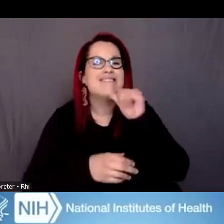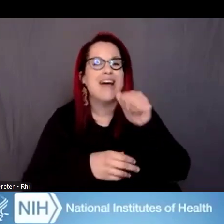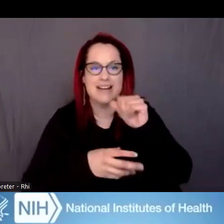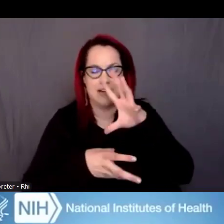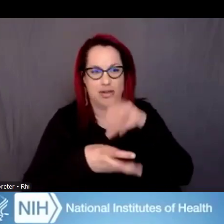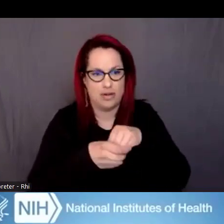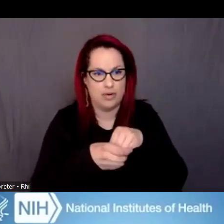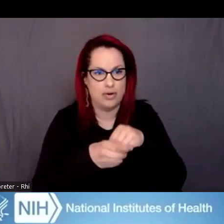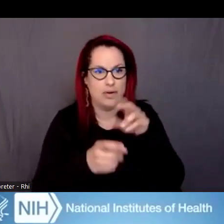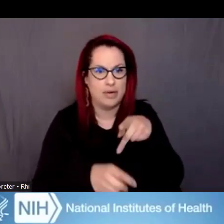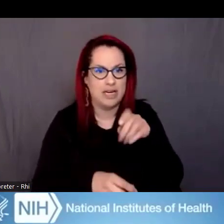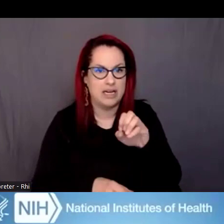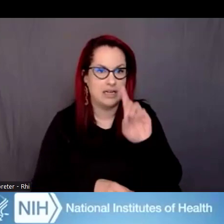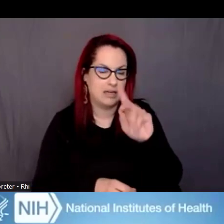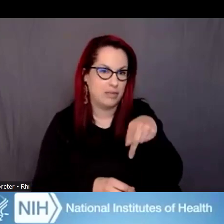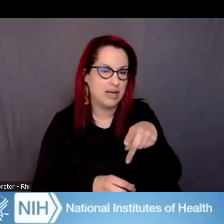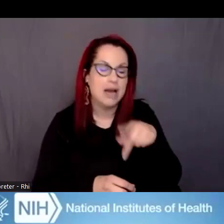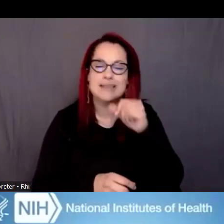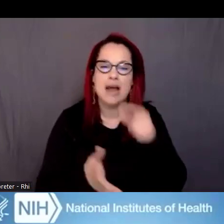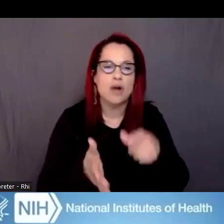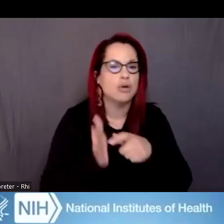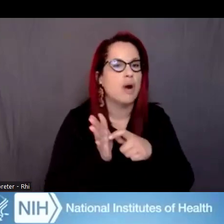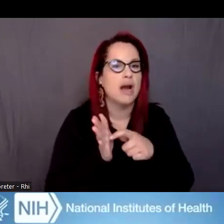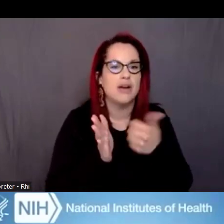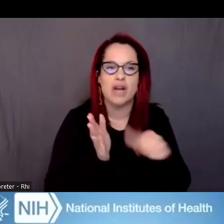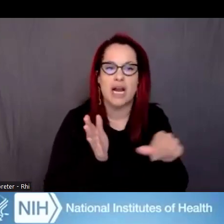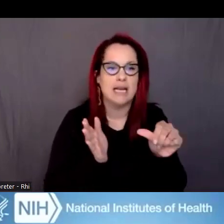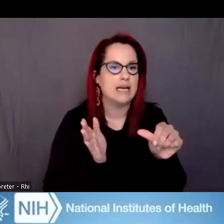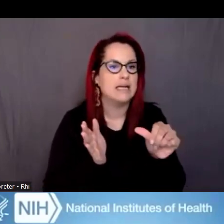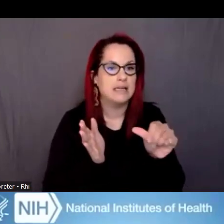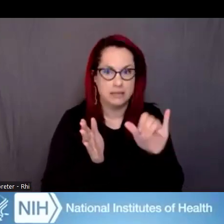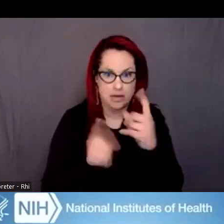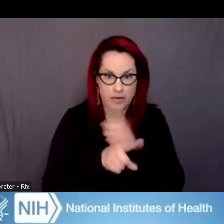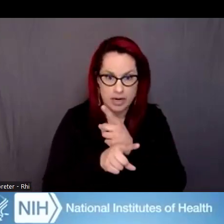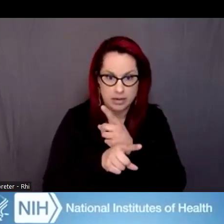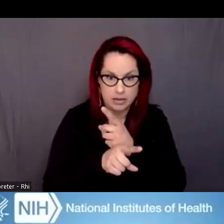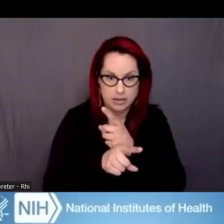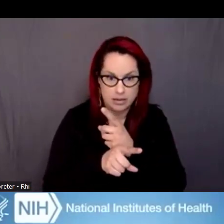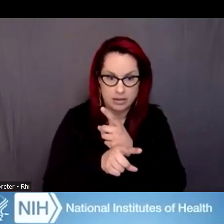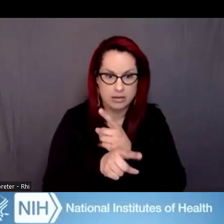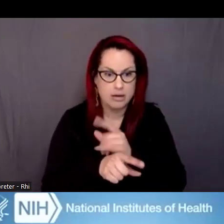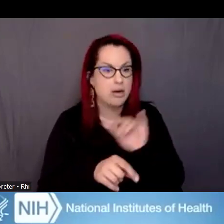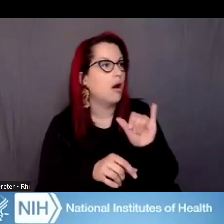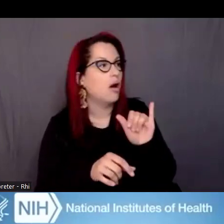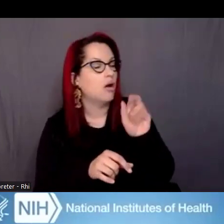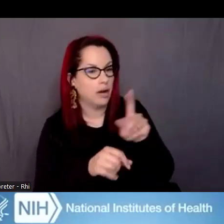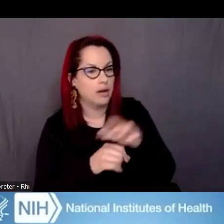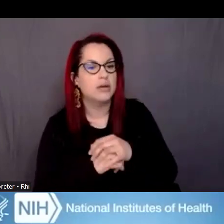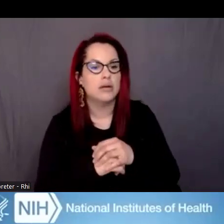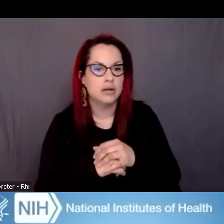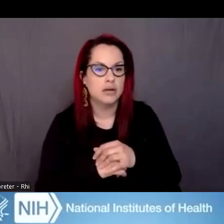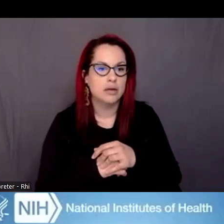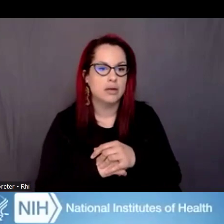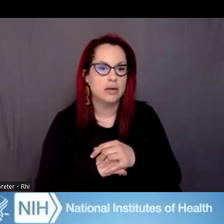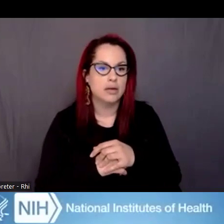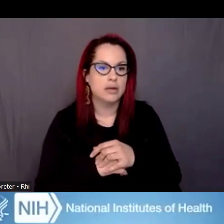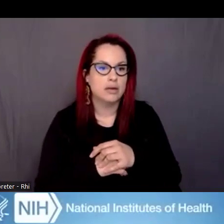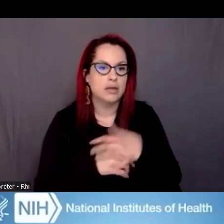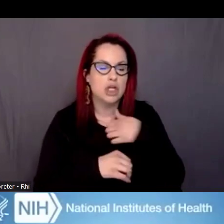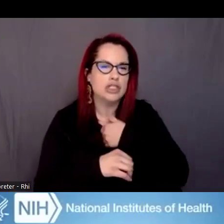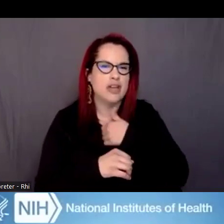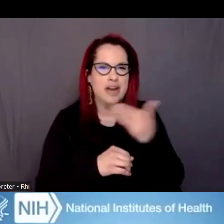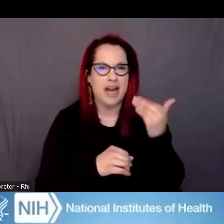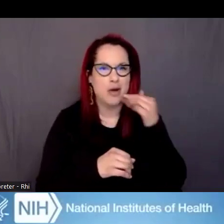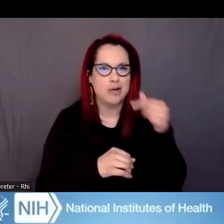be required for any. It's going to be. Is that correct? My bad. Yeah, and we're sorry, this has gone kind of back and forth